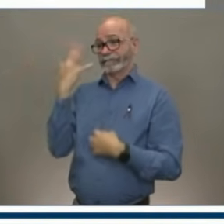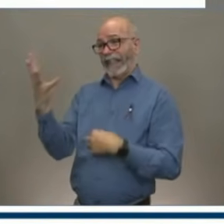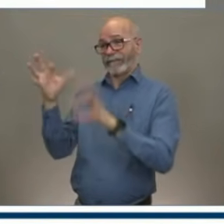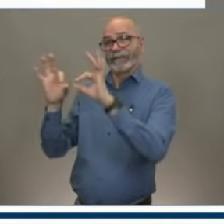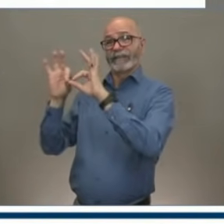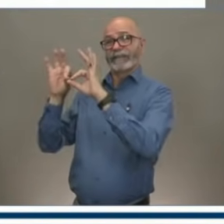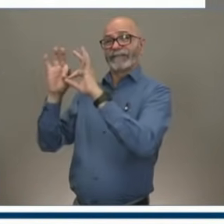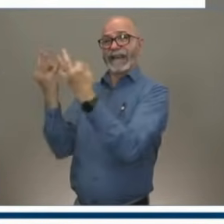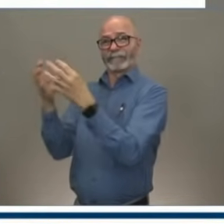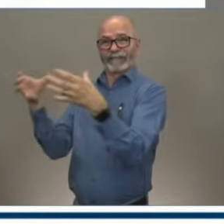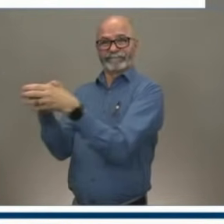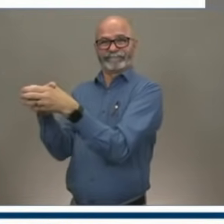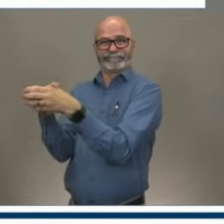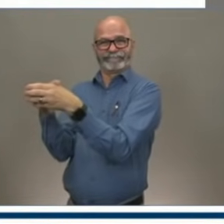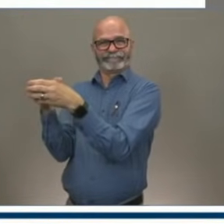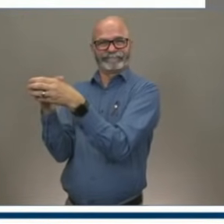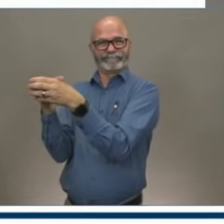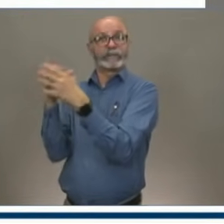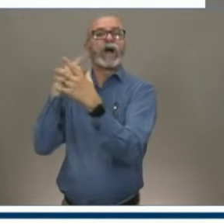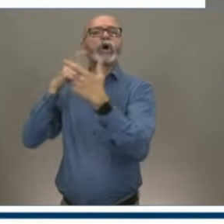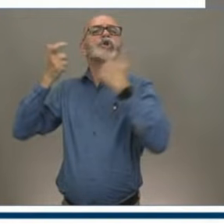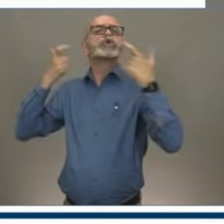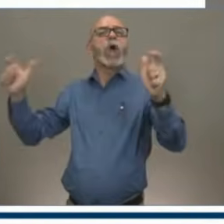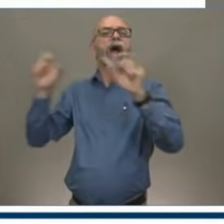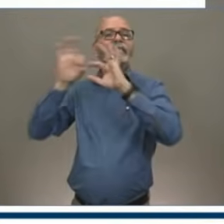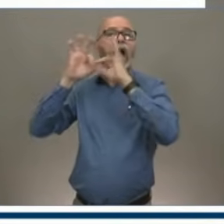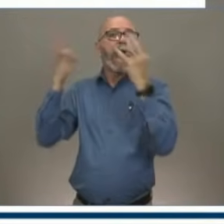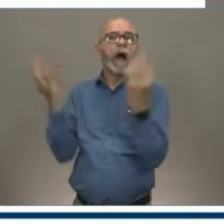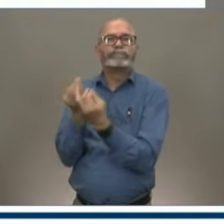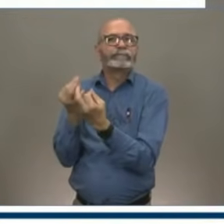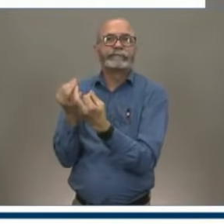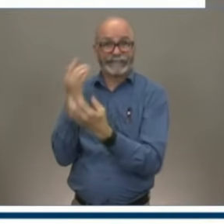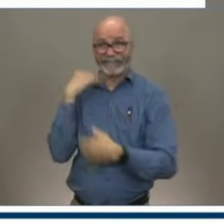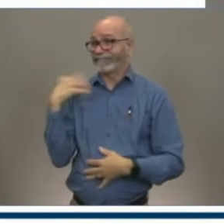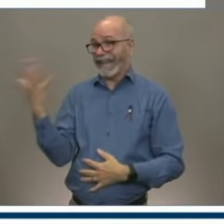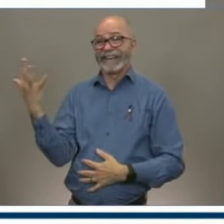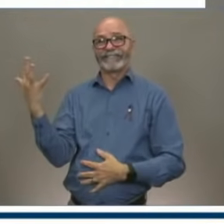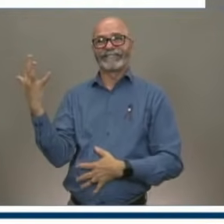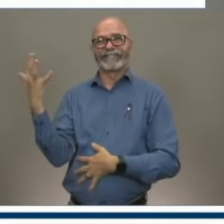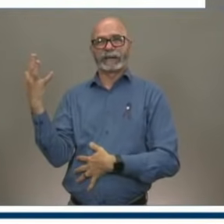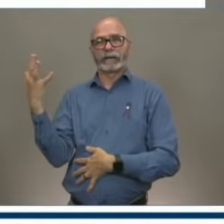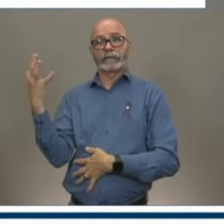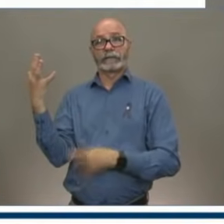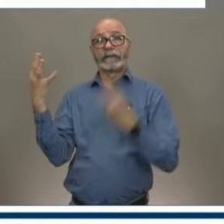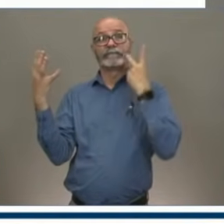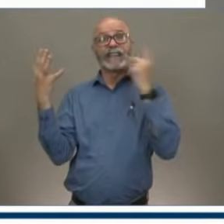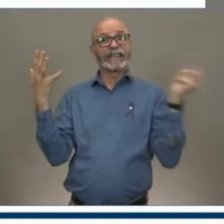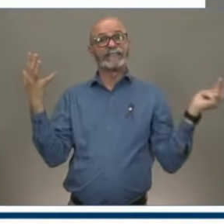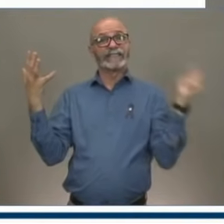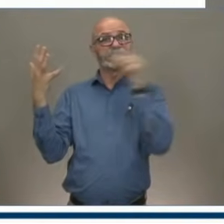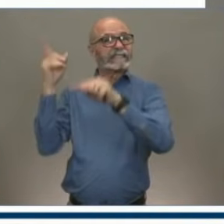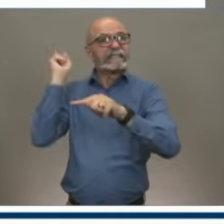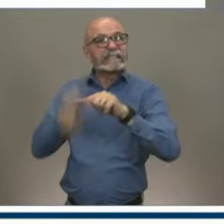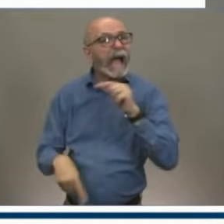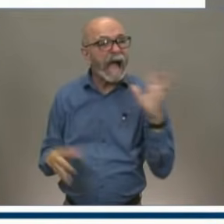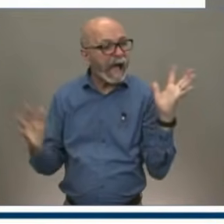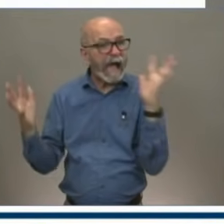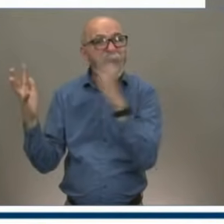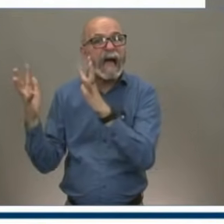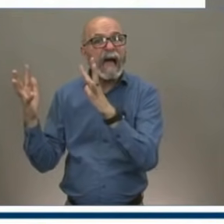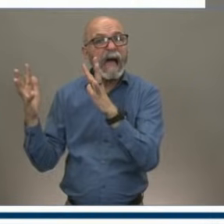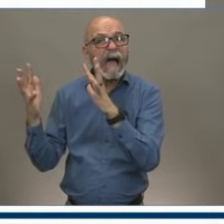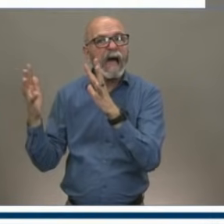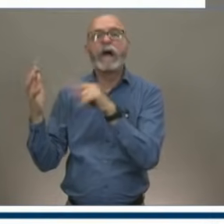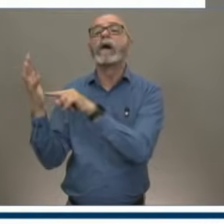a restriction of 5, because that meant that a family of 5 couldn't have any visitors. So if it's your household, it can be whoever is